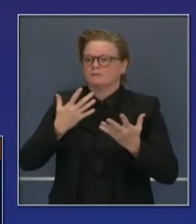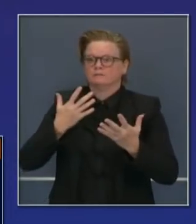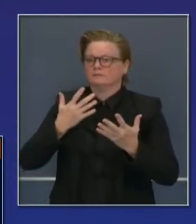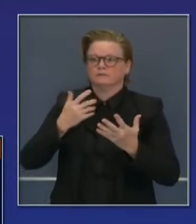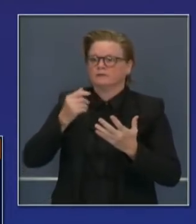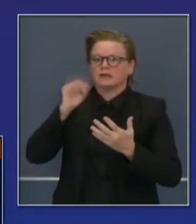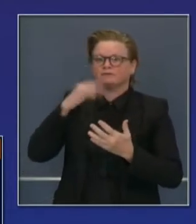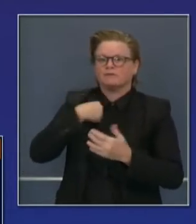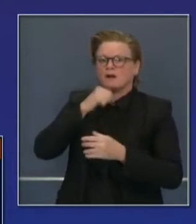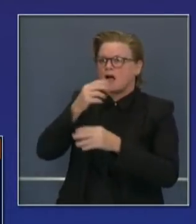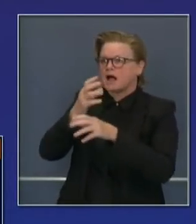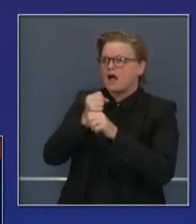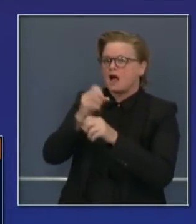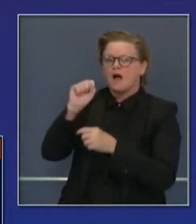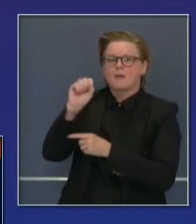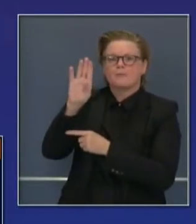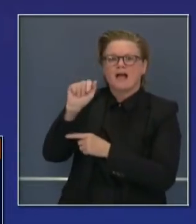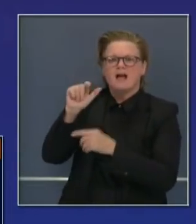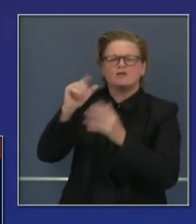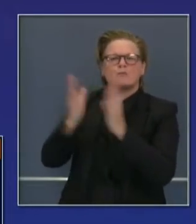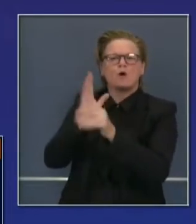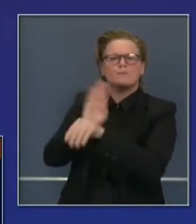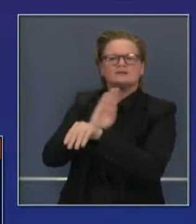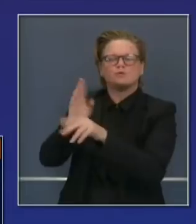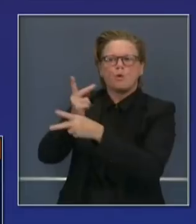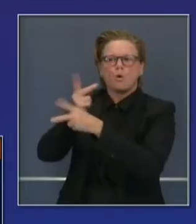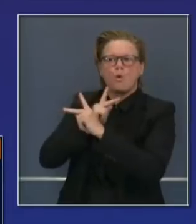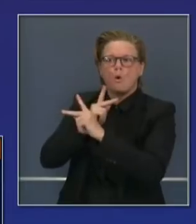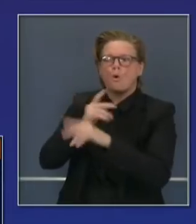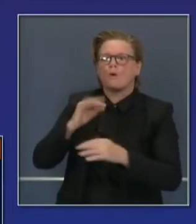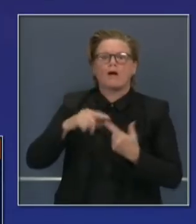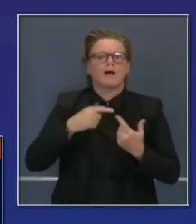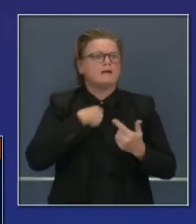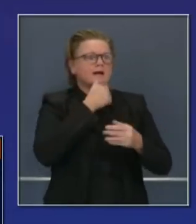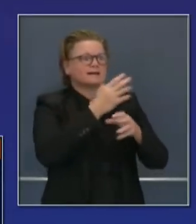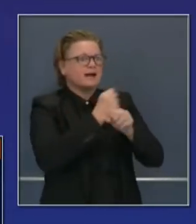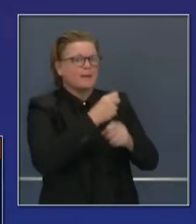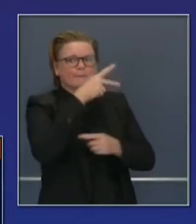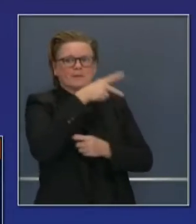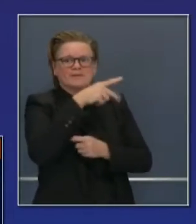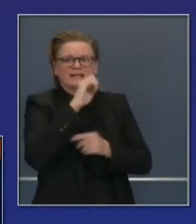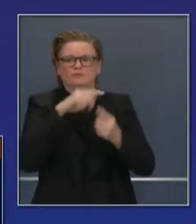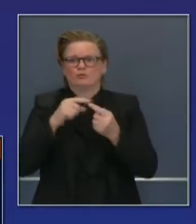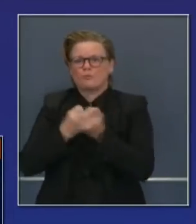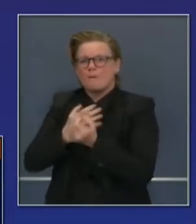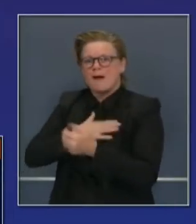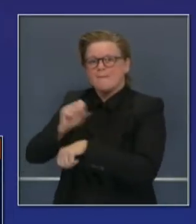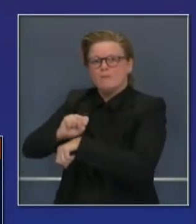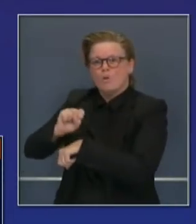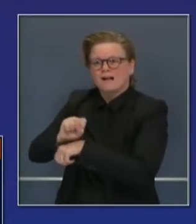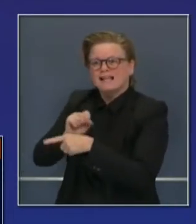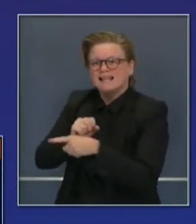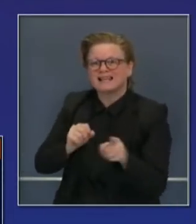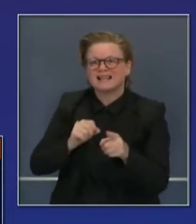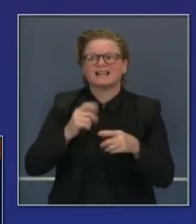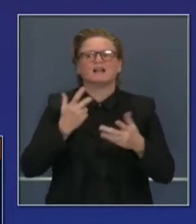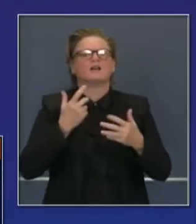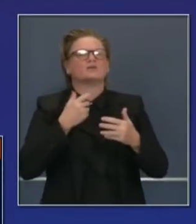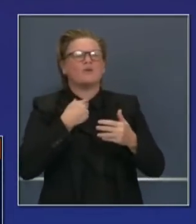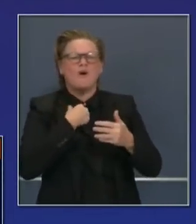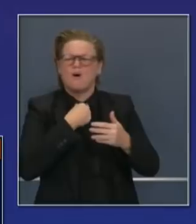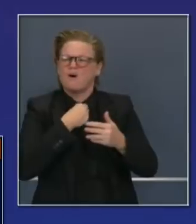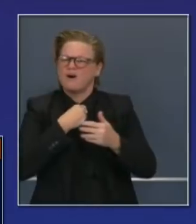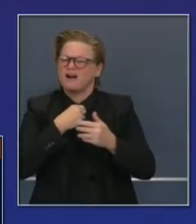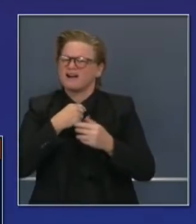loan and you weren't able to get those PPP loans, which we hope to get extended when Congress finally acts to extend